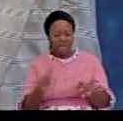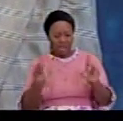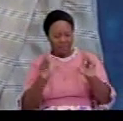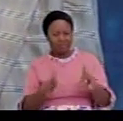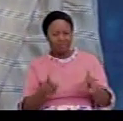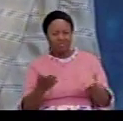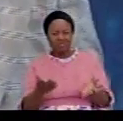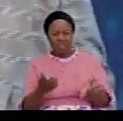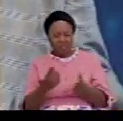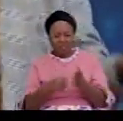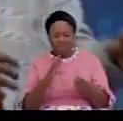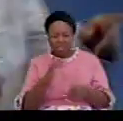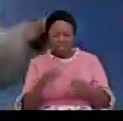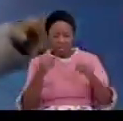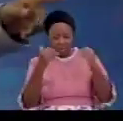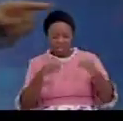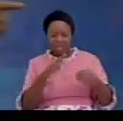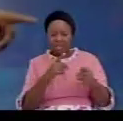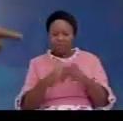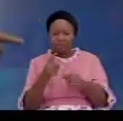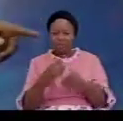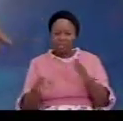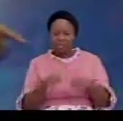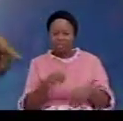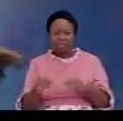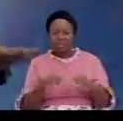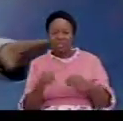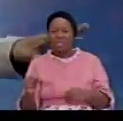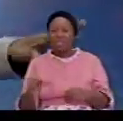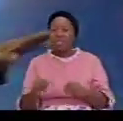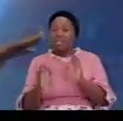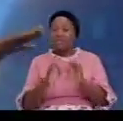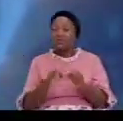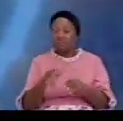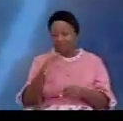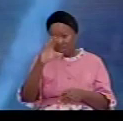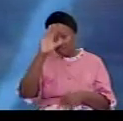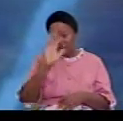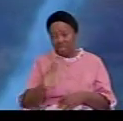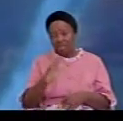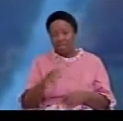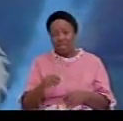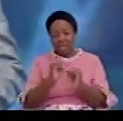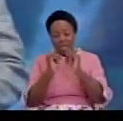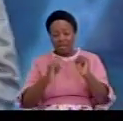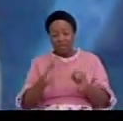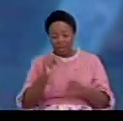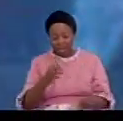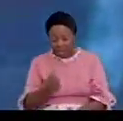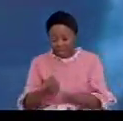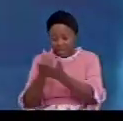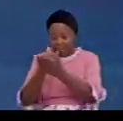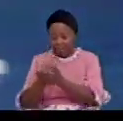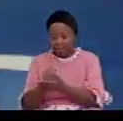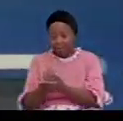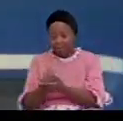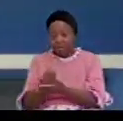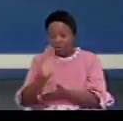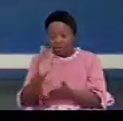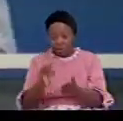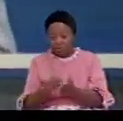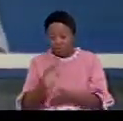What are they doing? If his idol can help all children, your own children, let him help his own